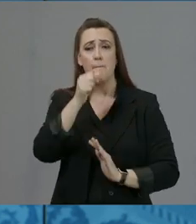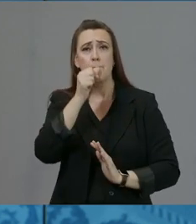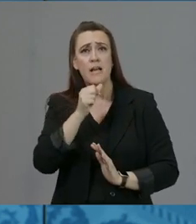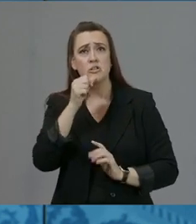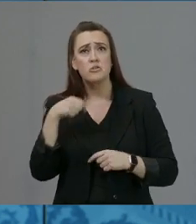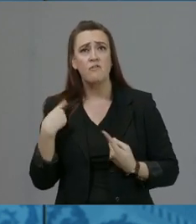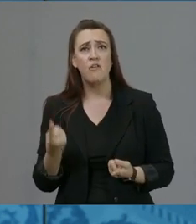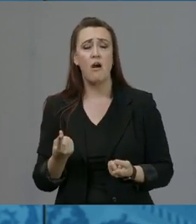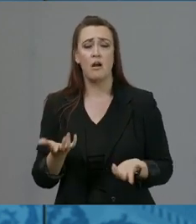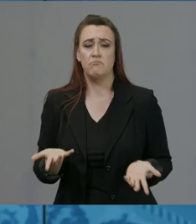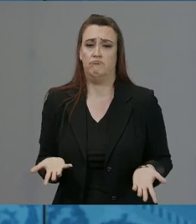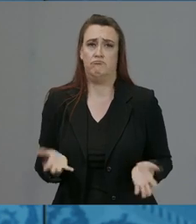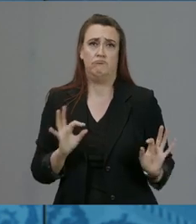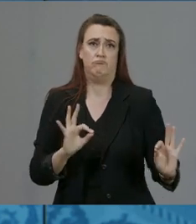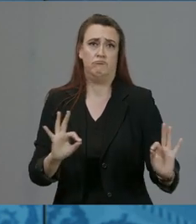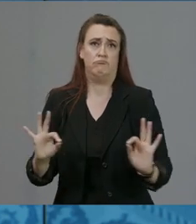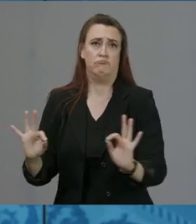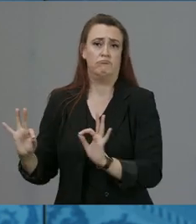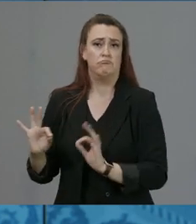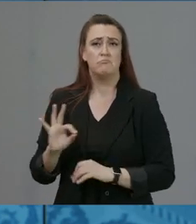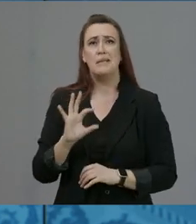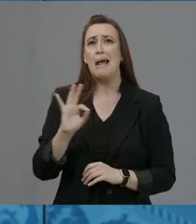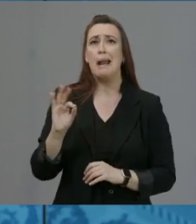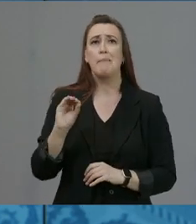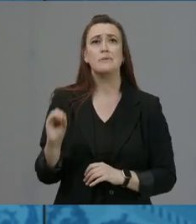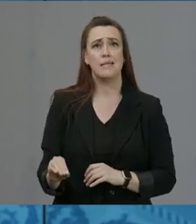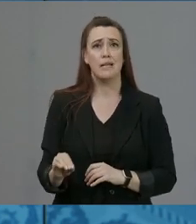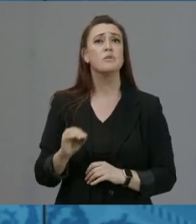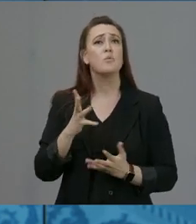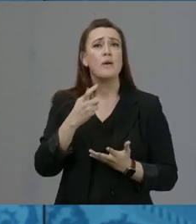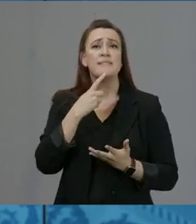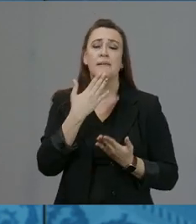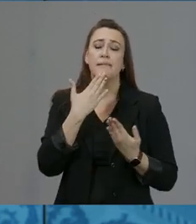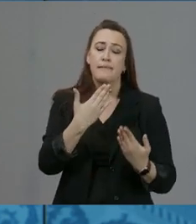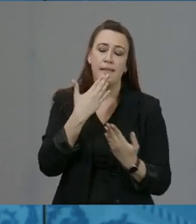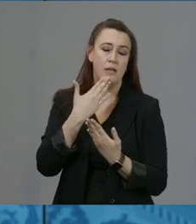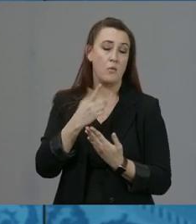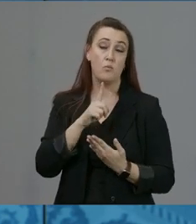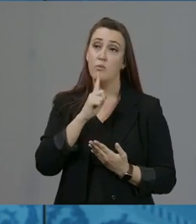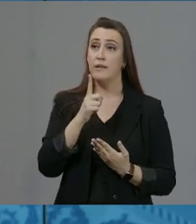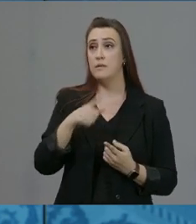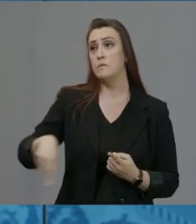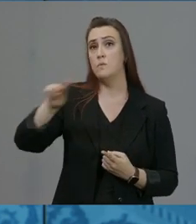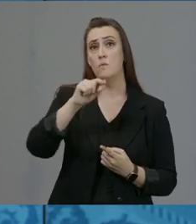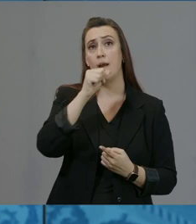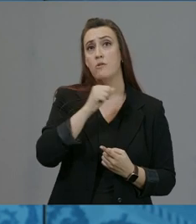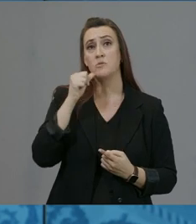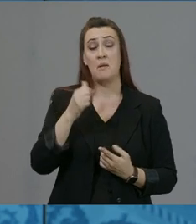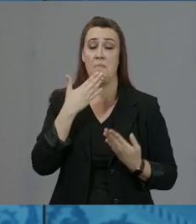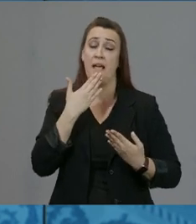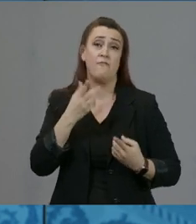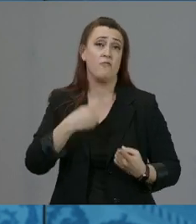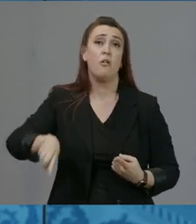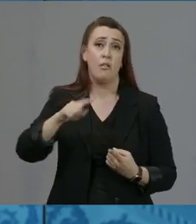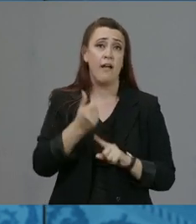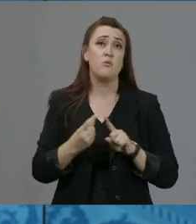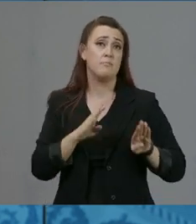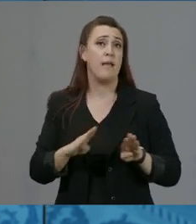I want to express from where I sit my gratitude. I'm thankful. One more thing